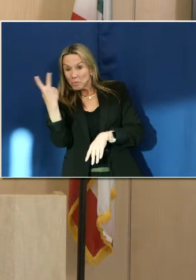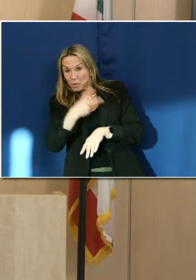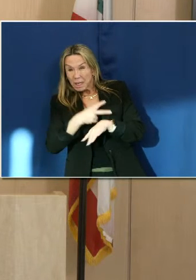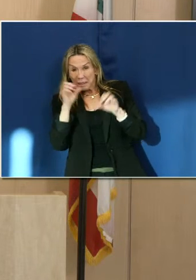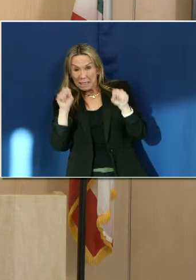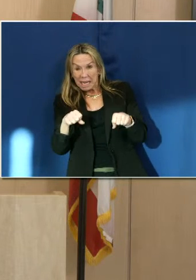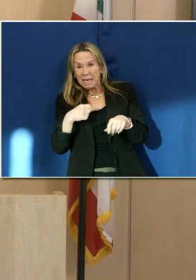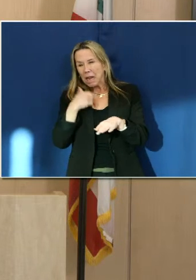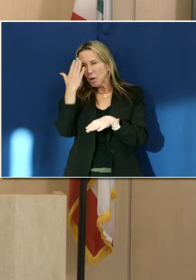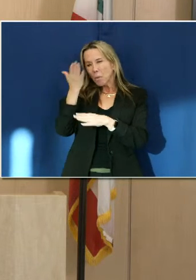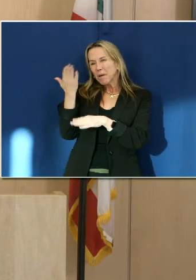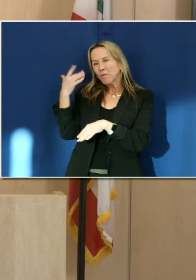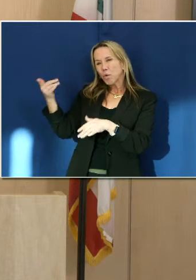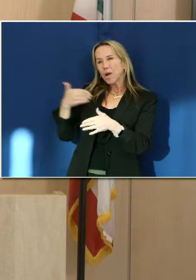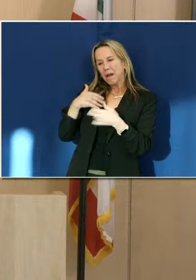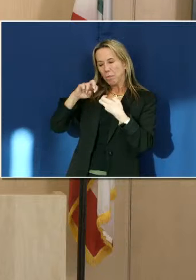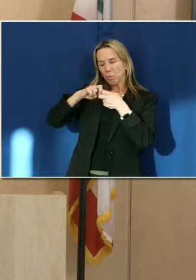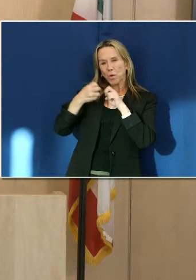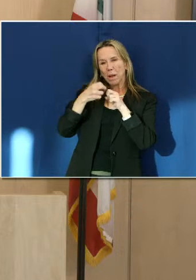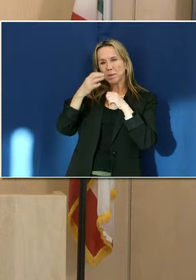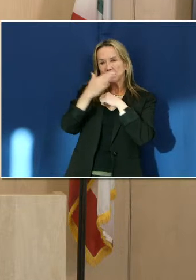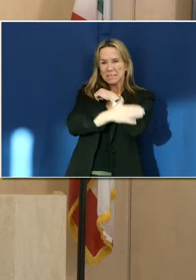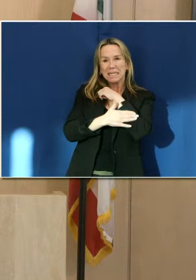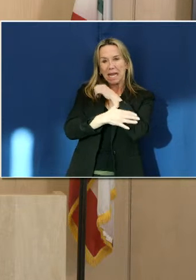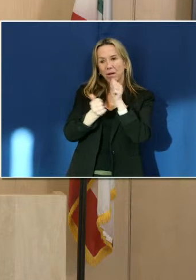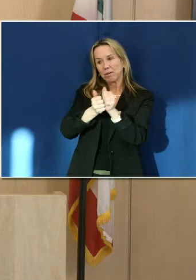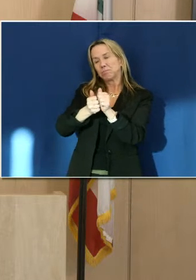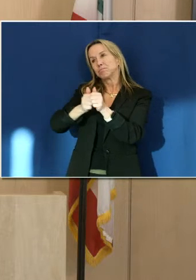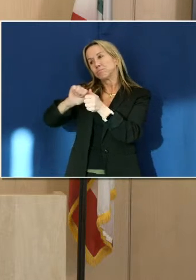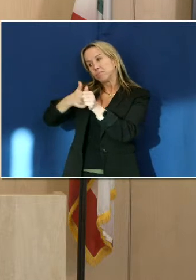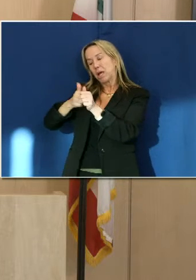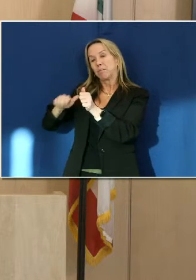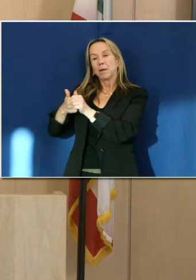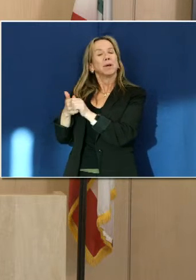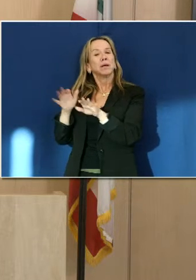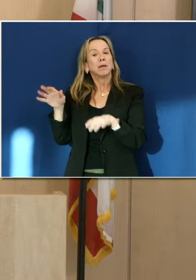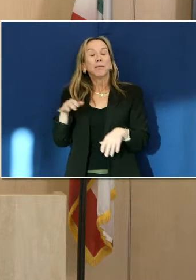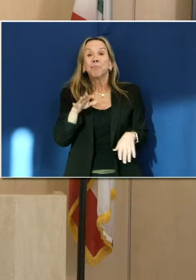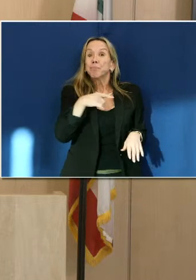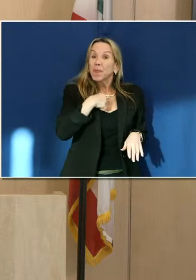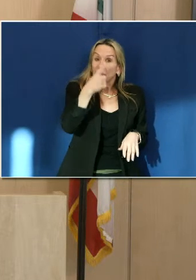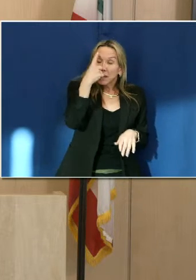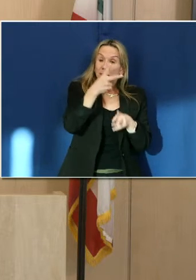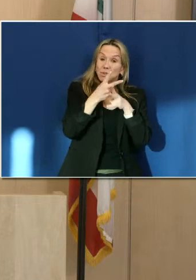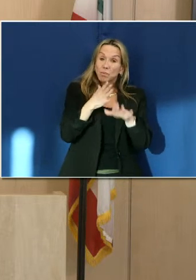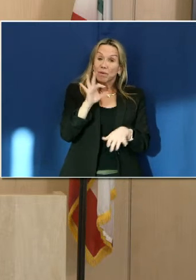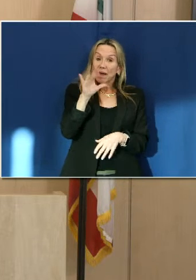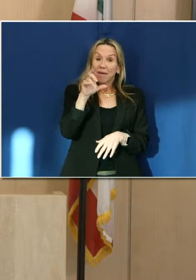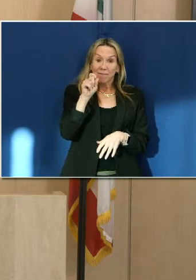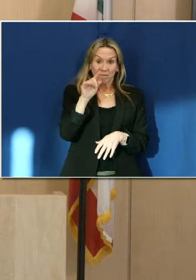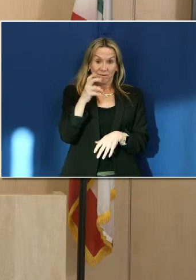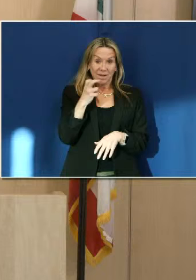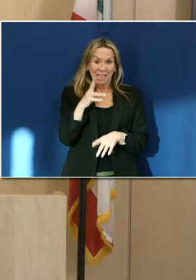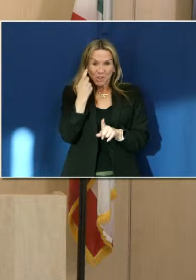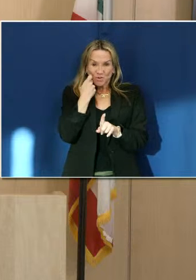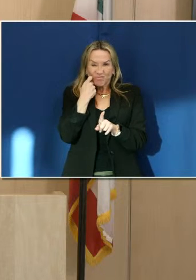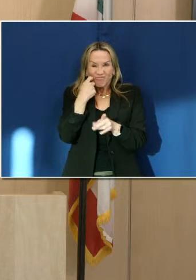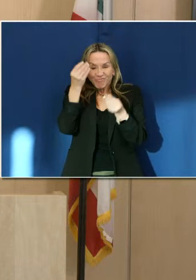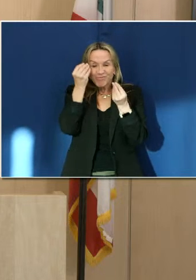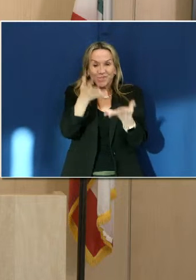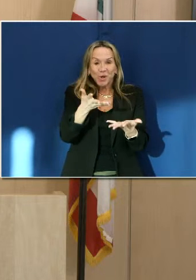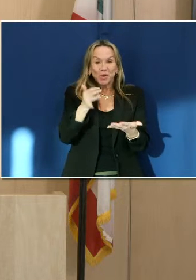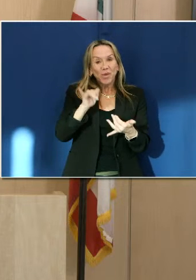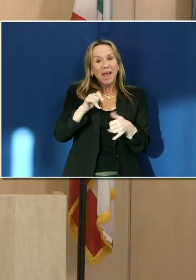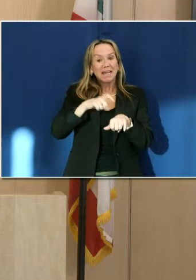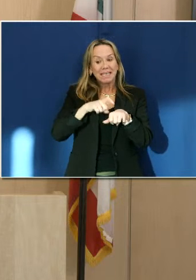was back ordered before. I think Supervisor Fletcher shared with you what the turnaround time is. I can tell you the